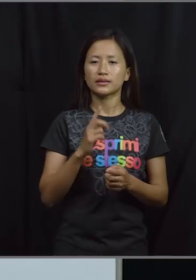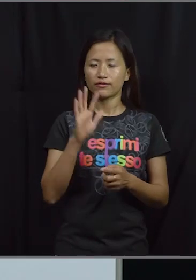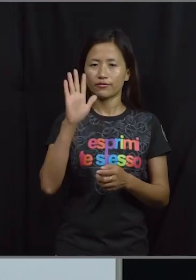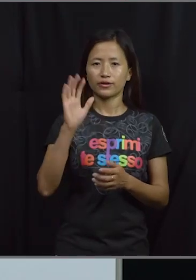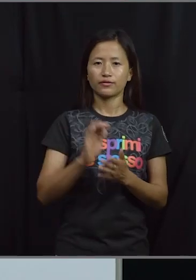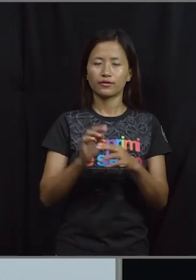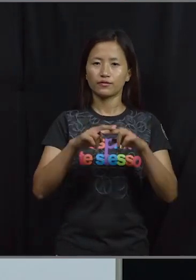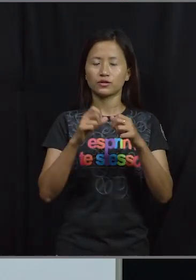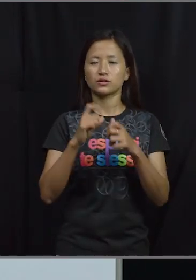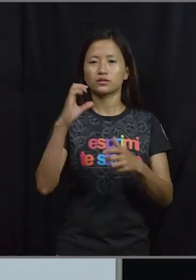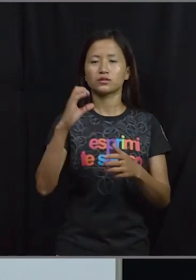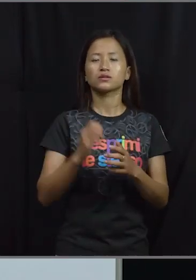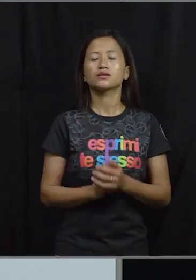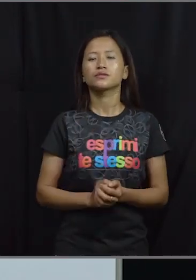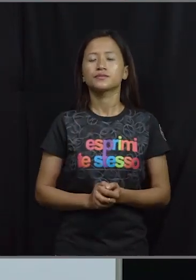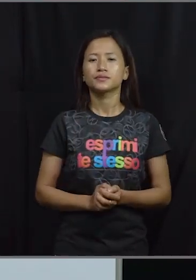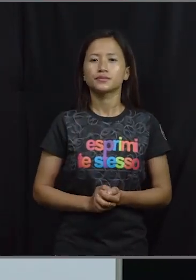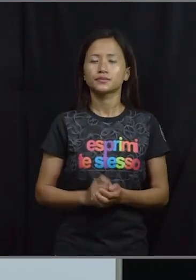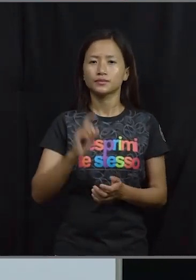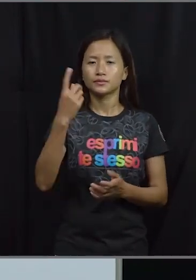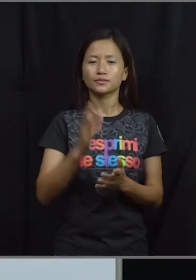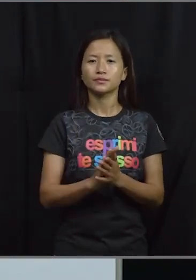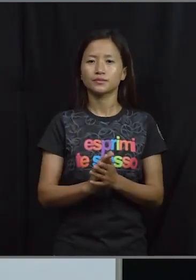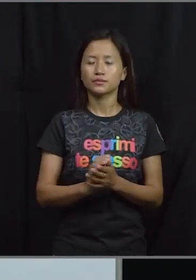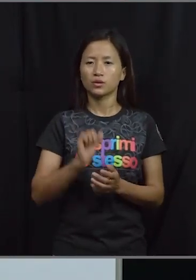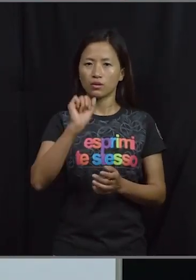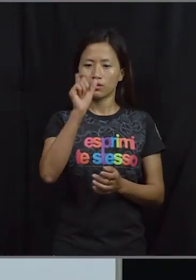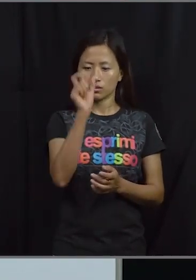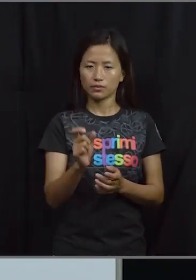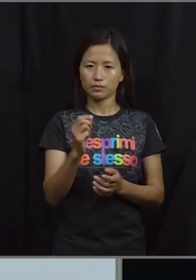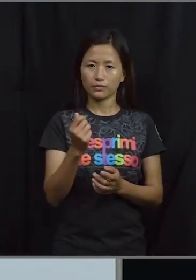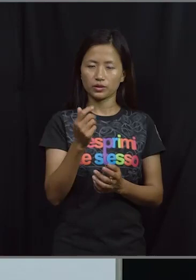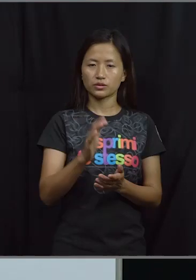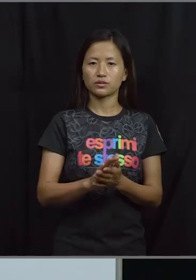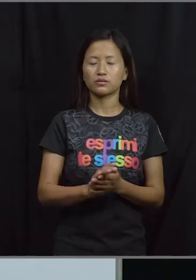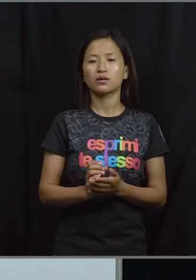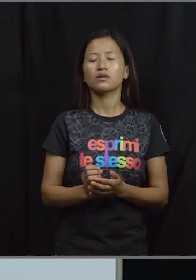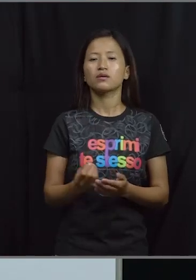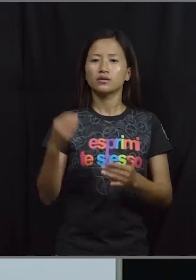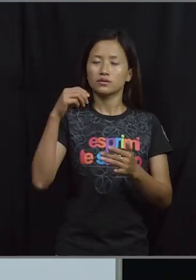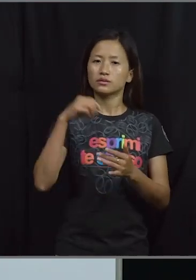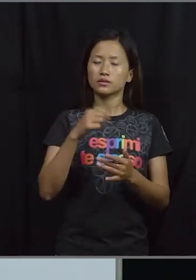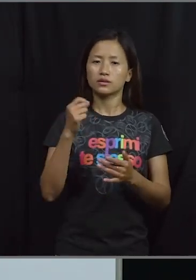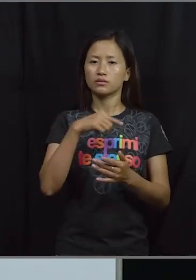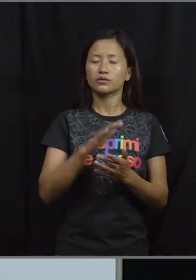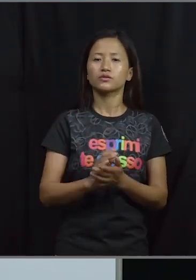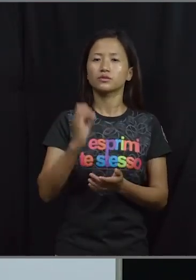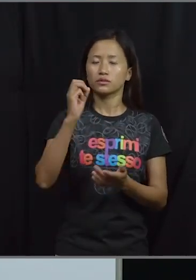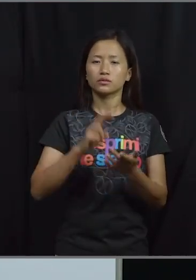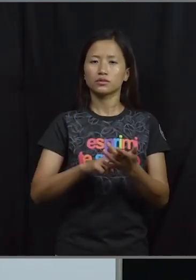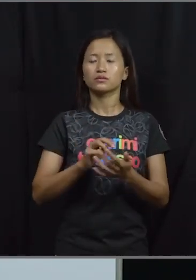5 factors, or not. So one is own price of the commodity, income of the